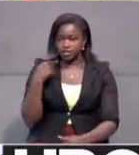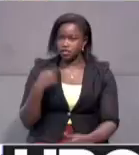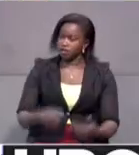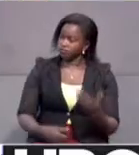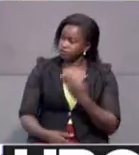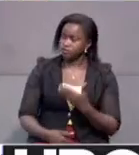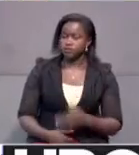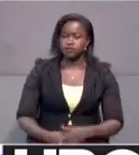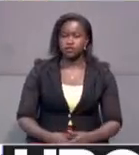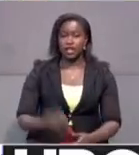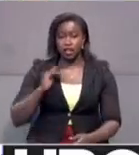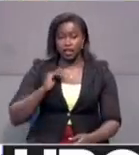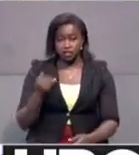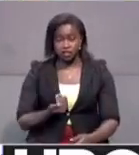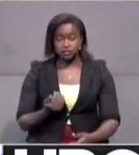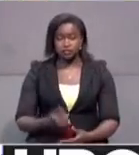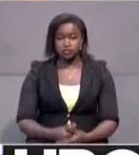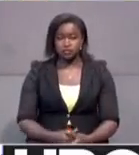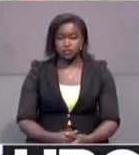The lady.